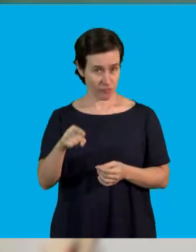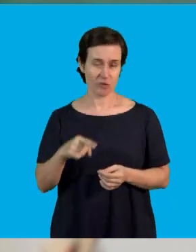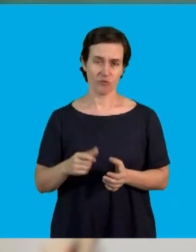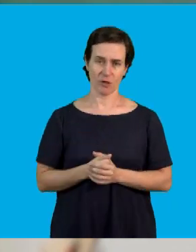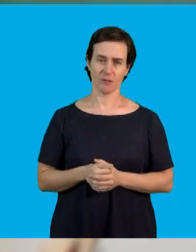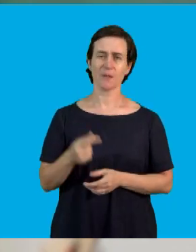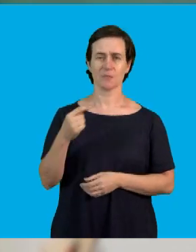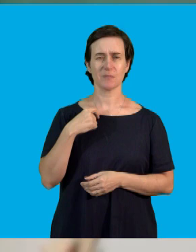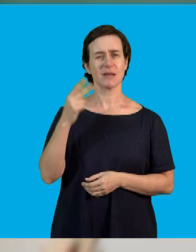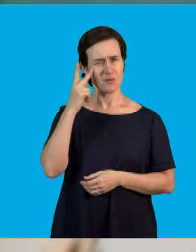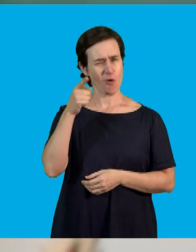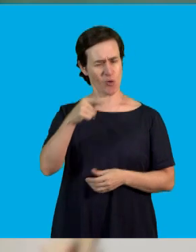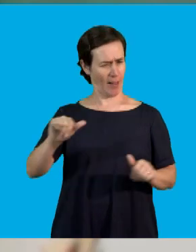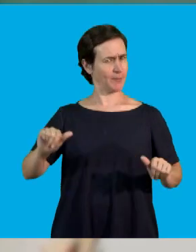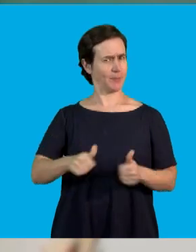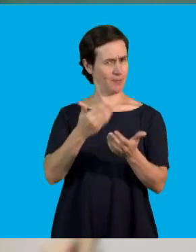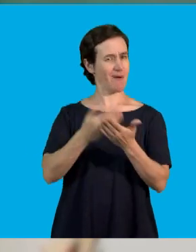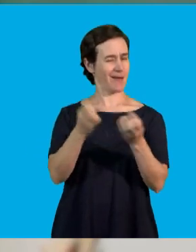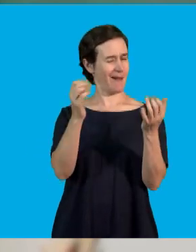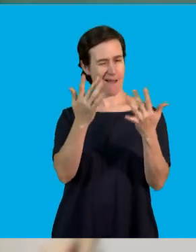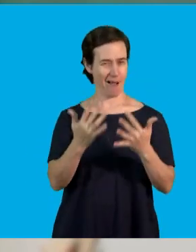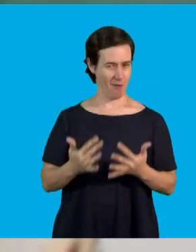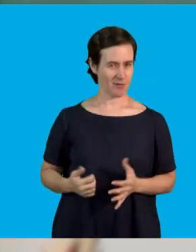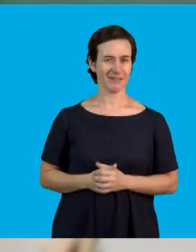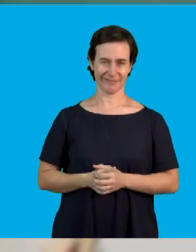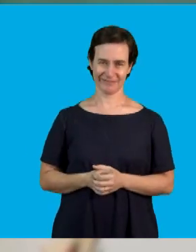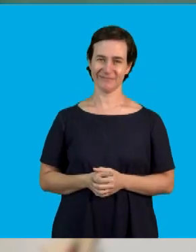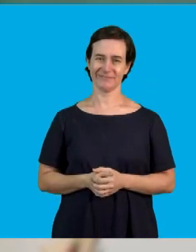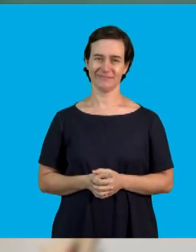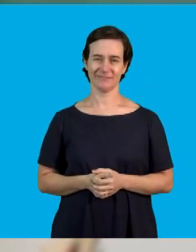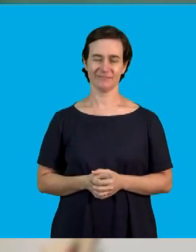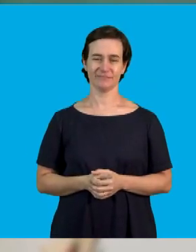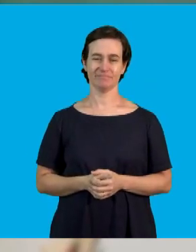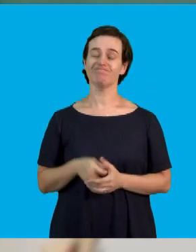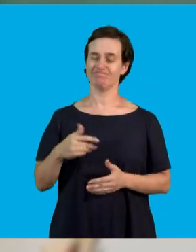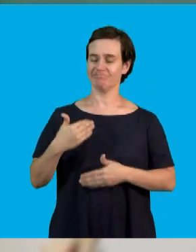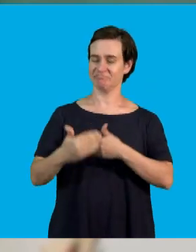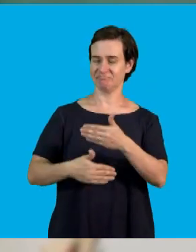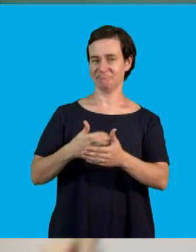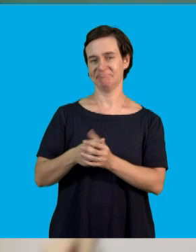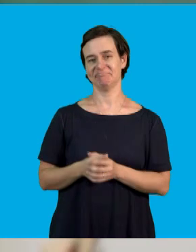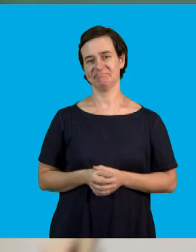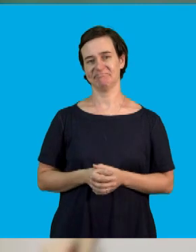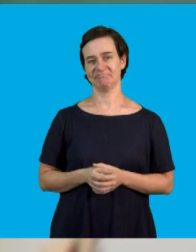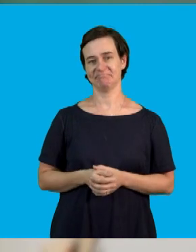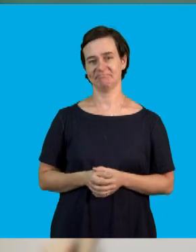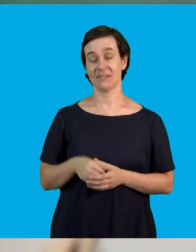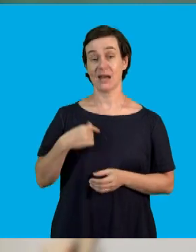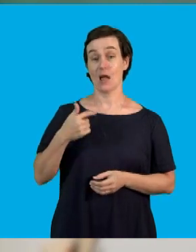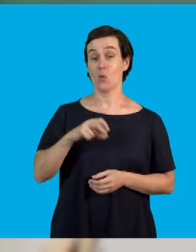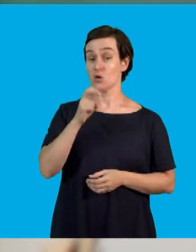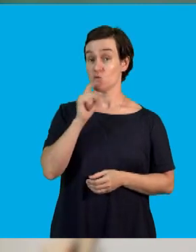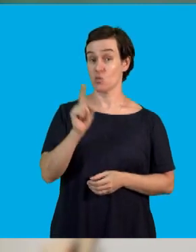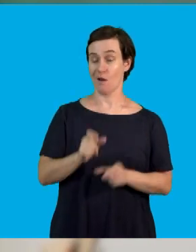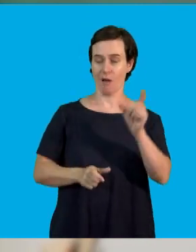know you are now good with these calculation techniques. Let's continue and go on to our columns. So